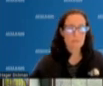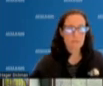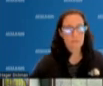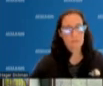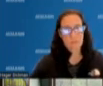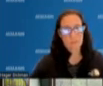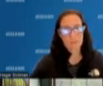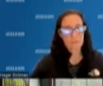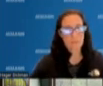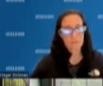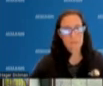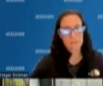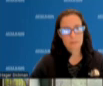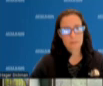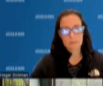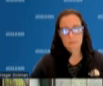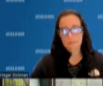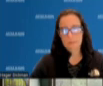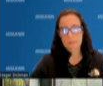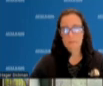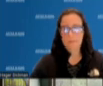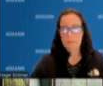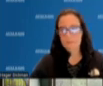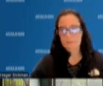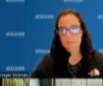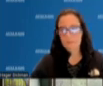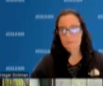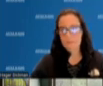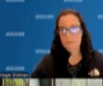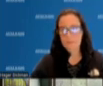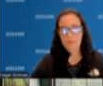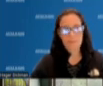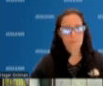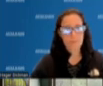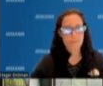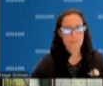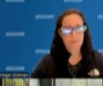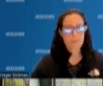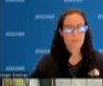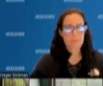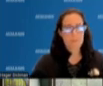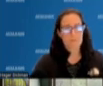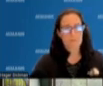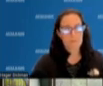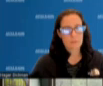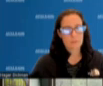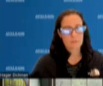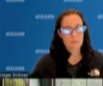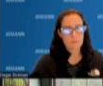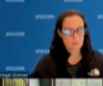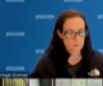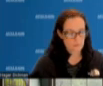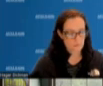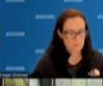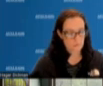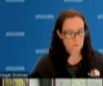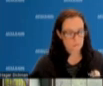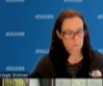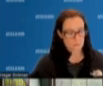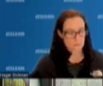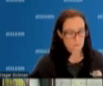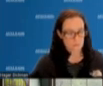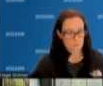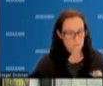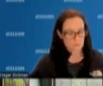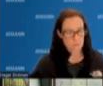So we've seen a lot. I mean, it's really helpful for a member's own constituents to be weighing in, but